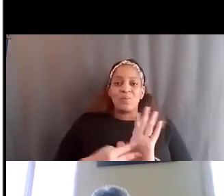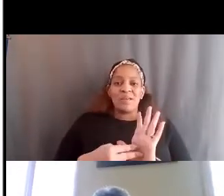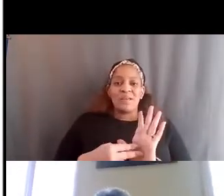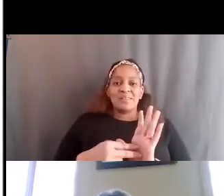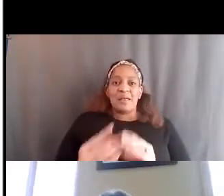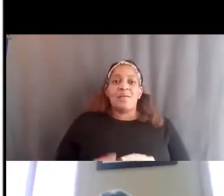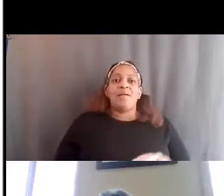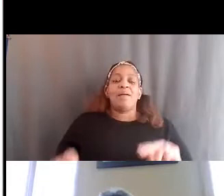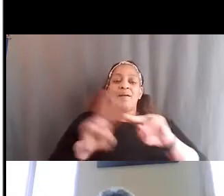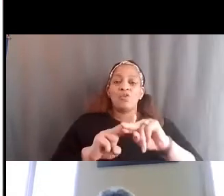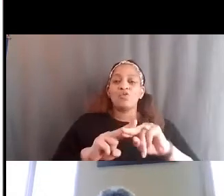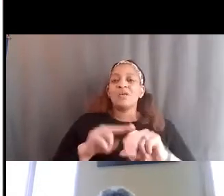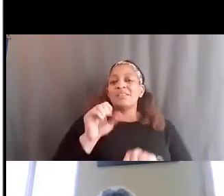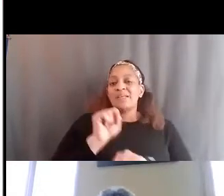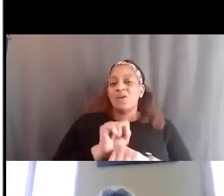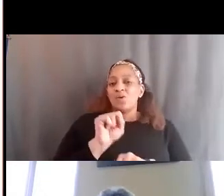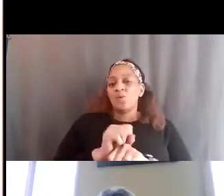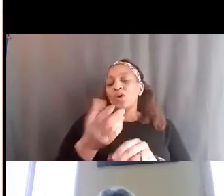services. Next slide.